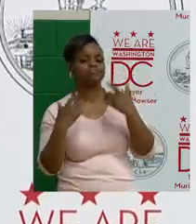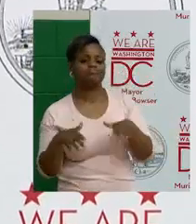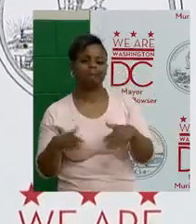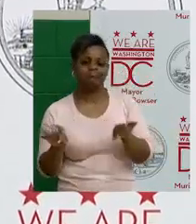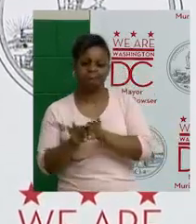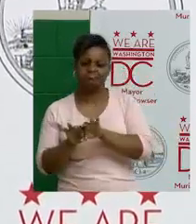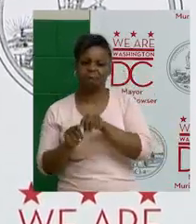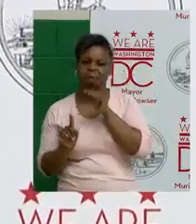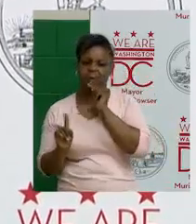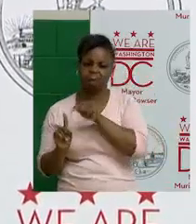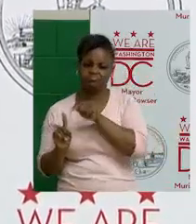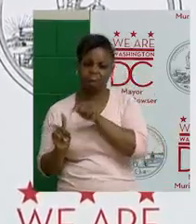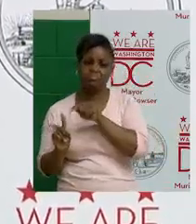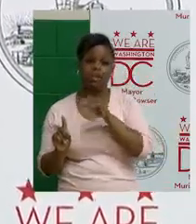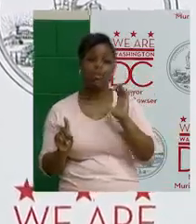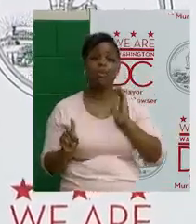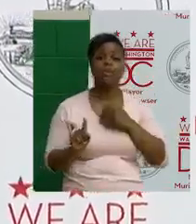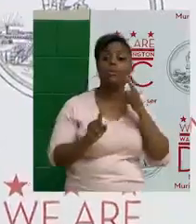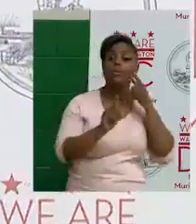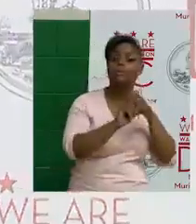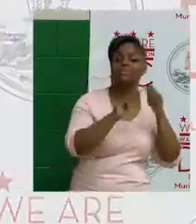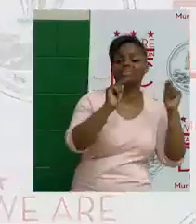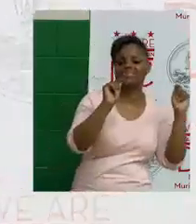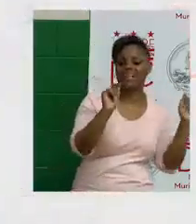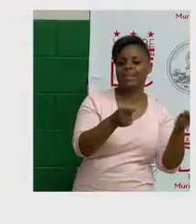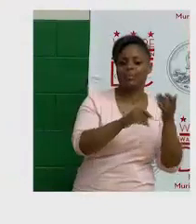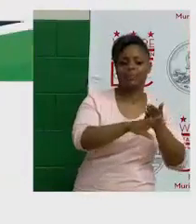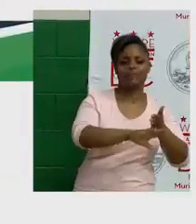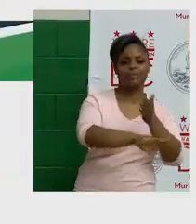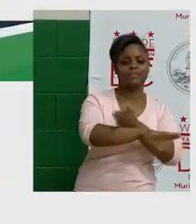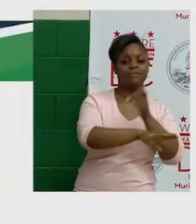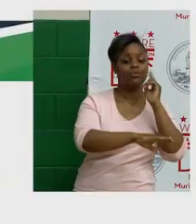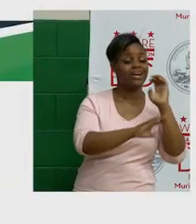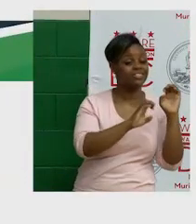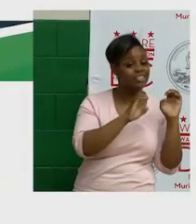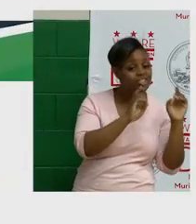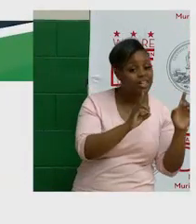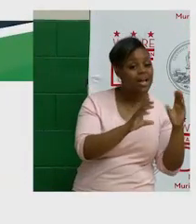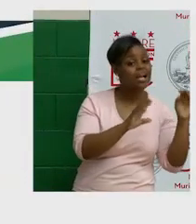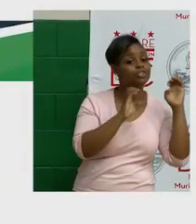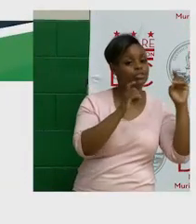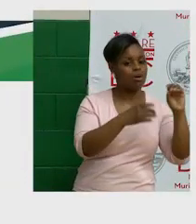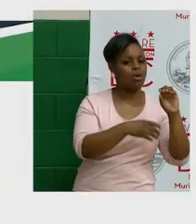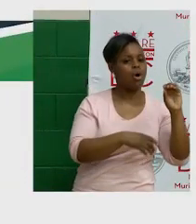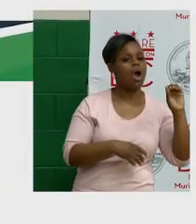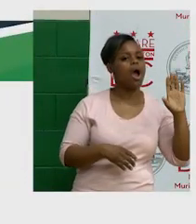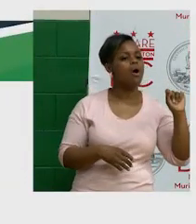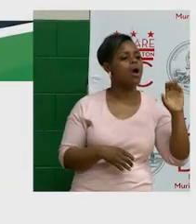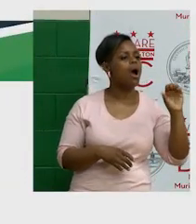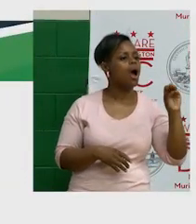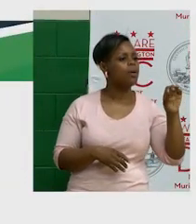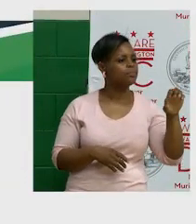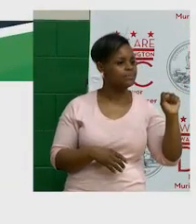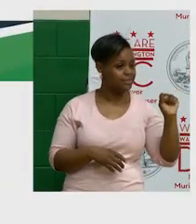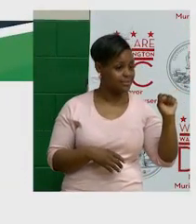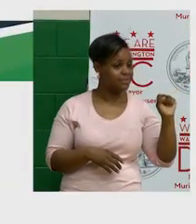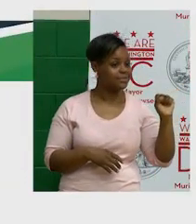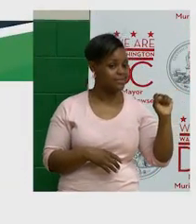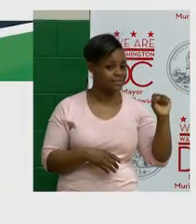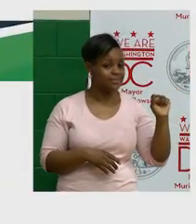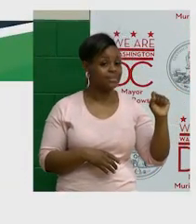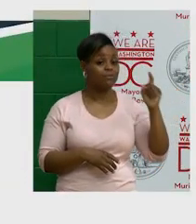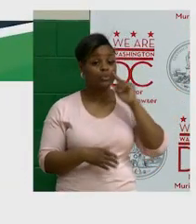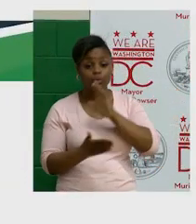is to really accelerate the improvements of education, educational outcomes for our students in both public schools and our charter